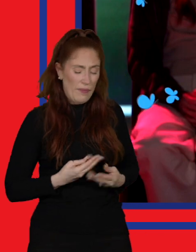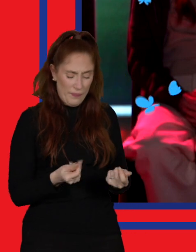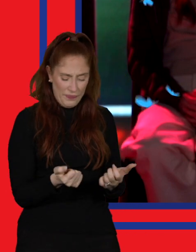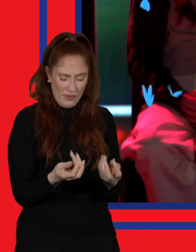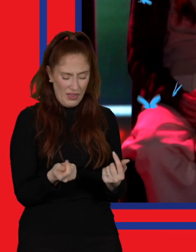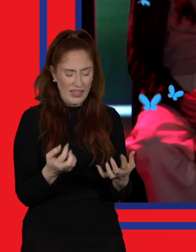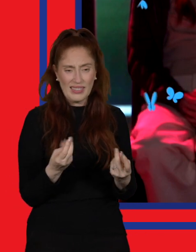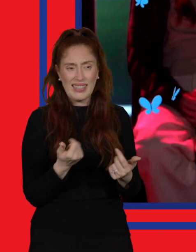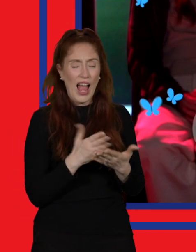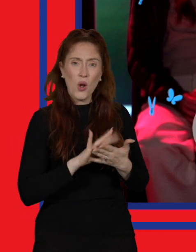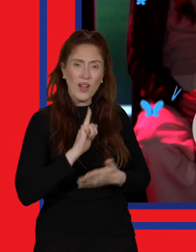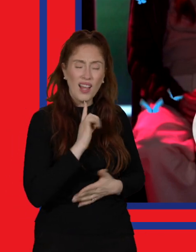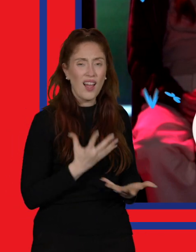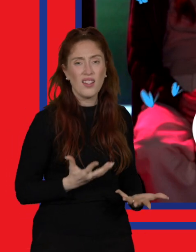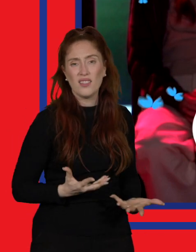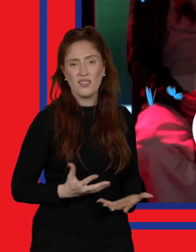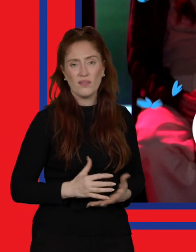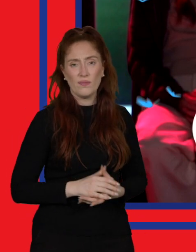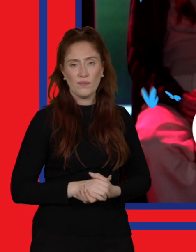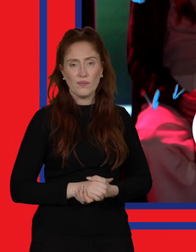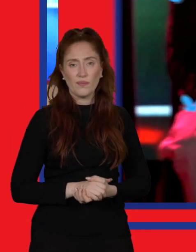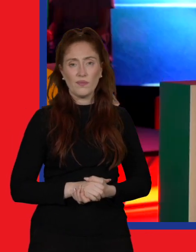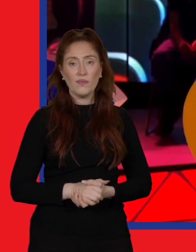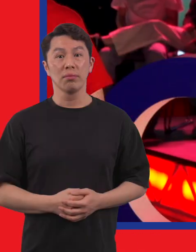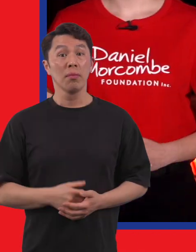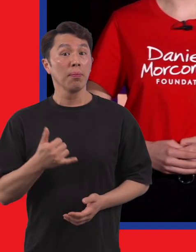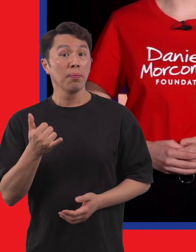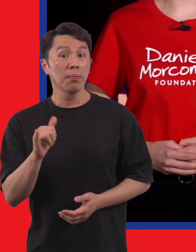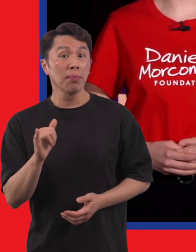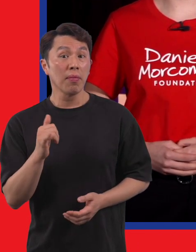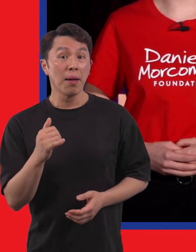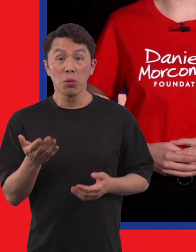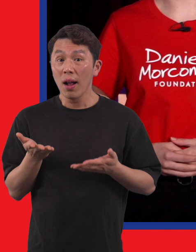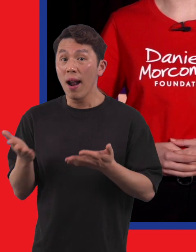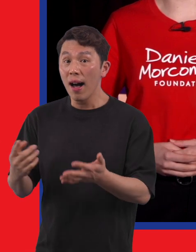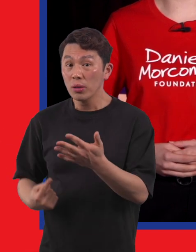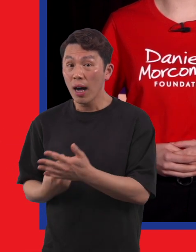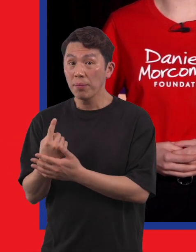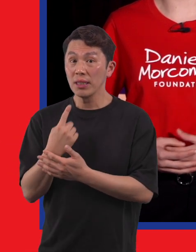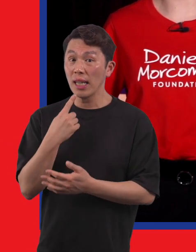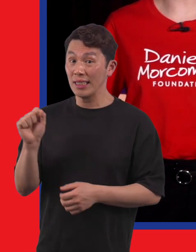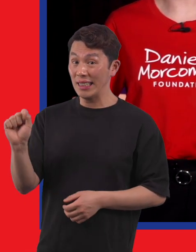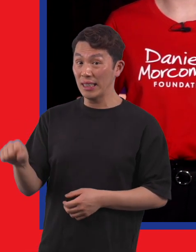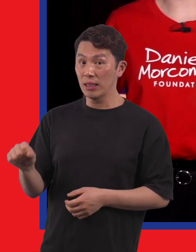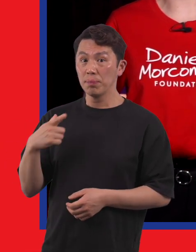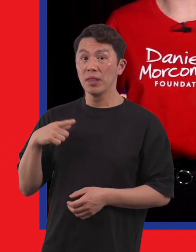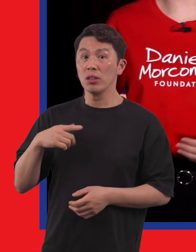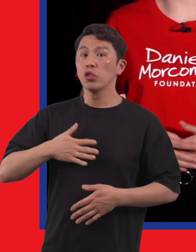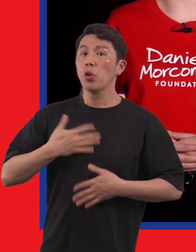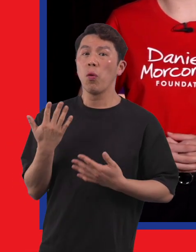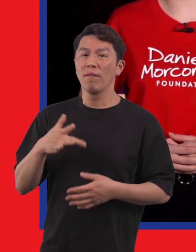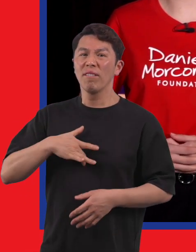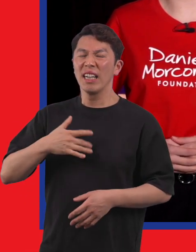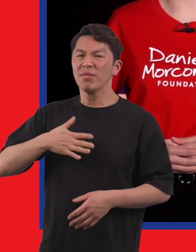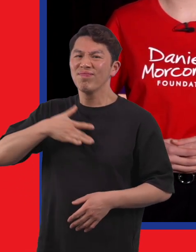My stomach felt funny and my palms got all sweaty. You might let something happen or agree and say yes when you don't want to